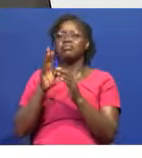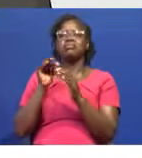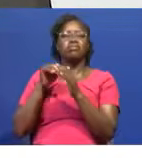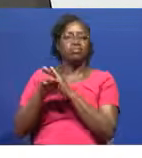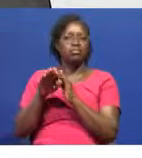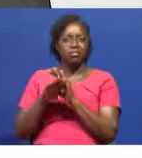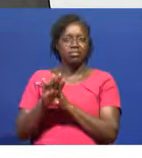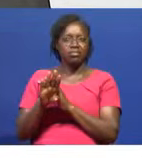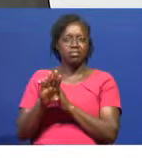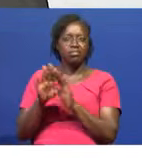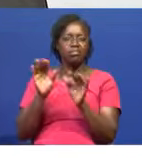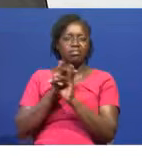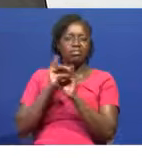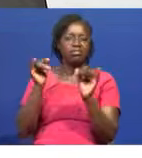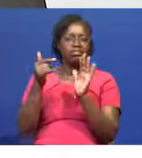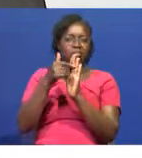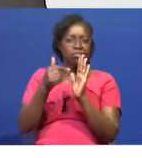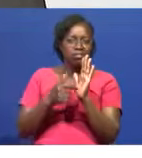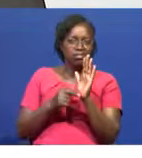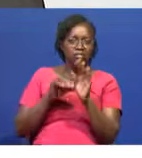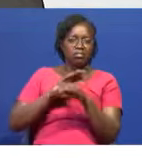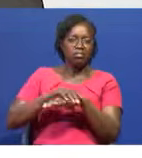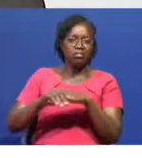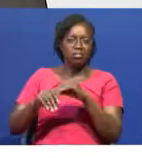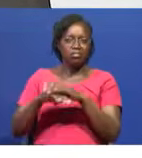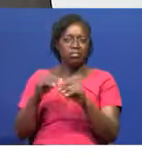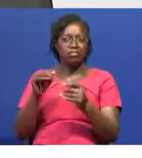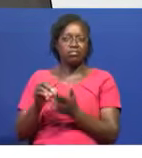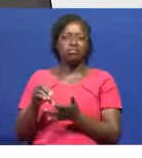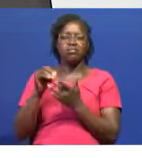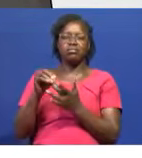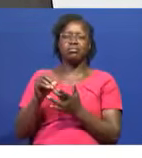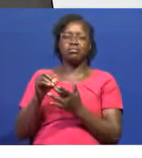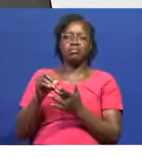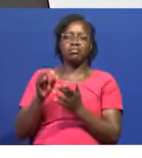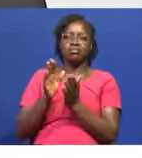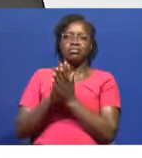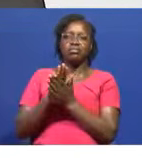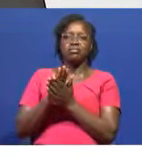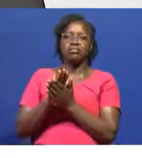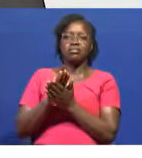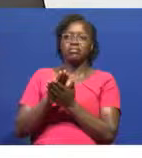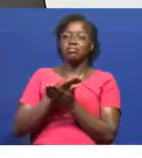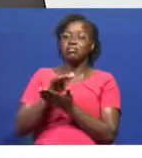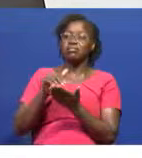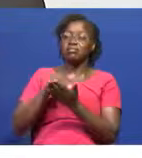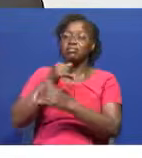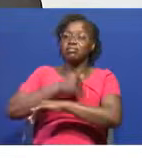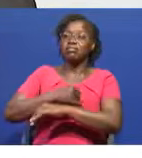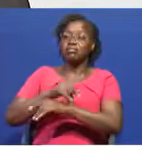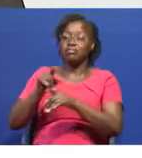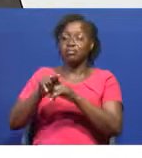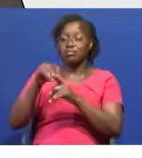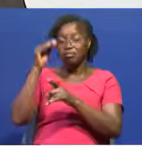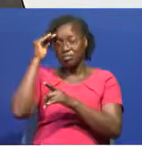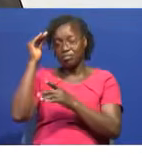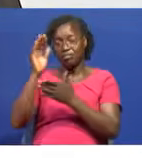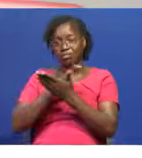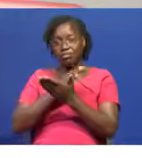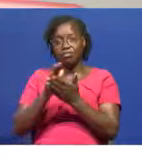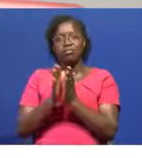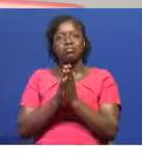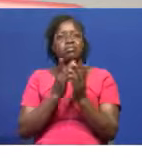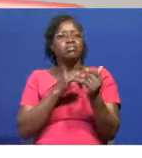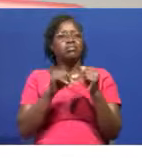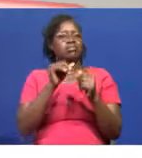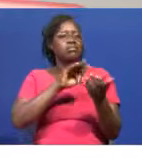accessing the hygiene points and washing and all those, and especially in centralized institutions like the education sector. Yeah. Yes. And just